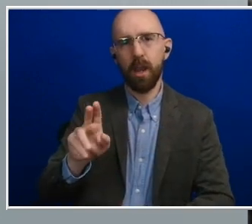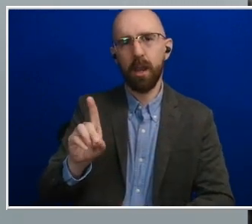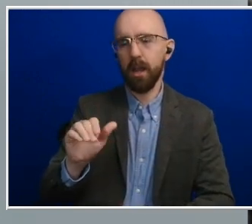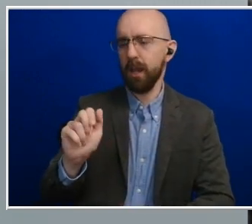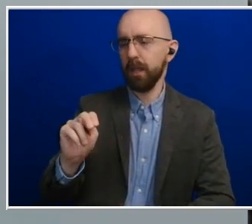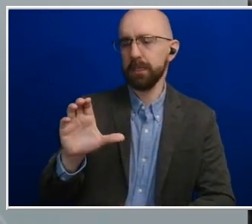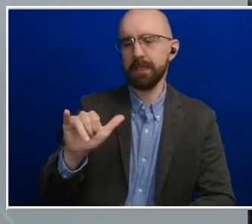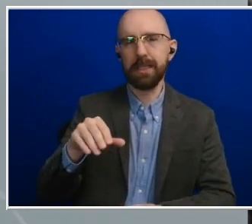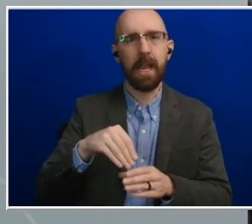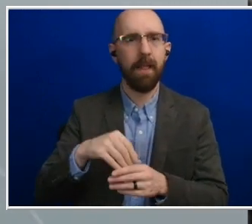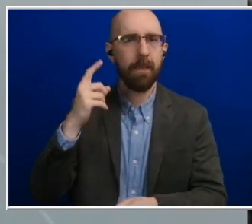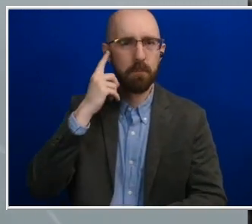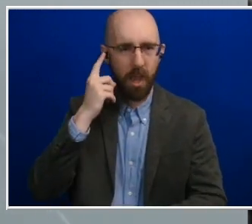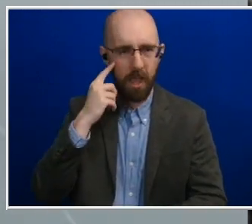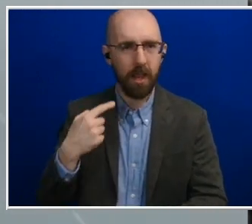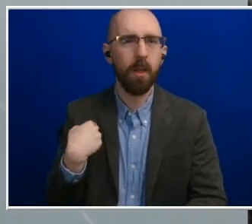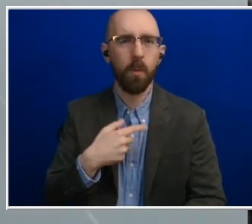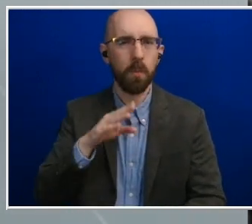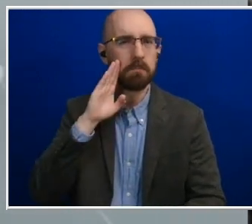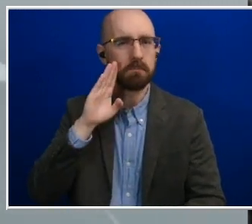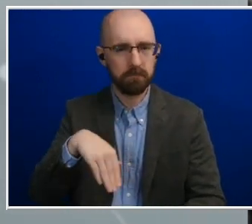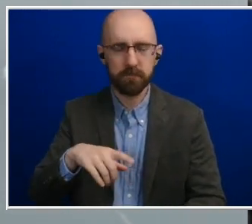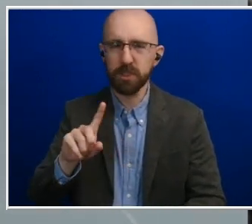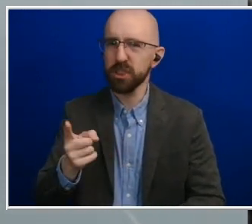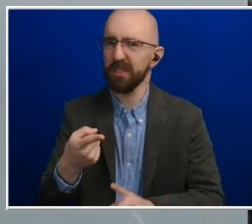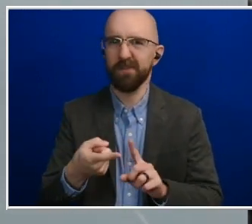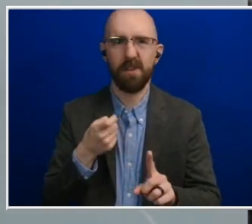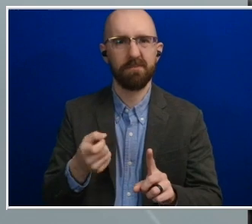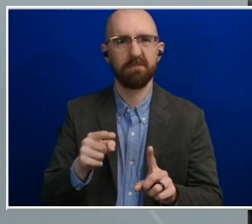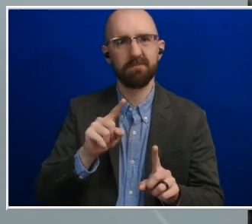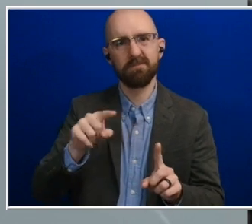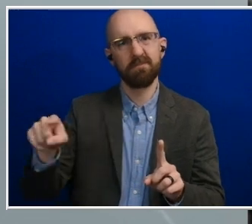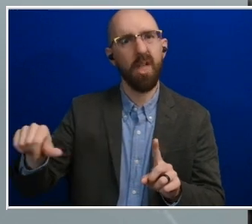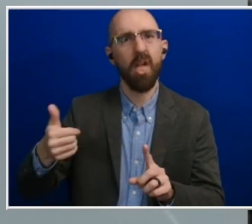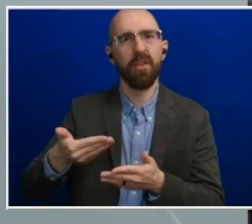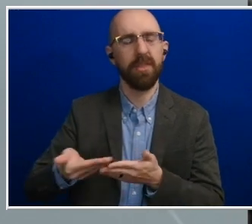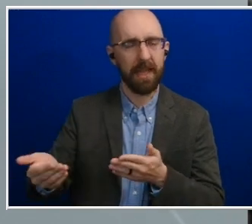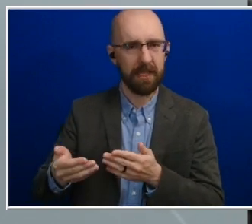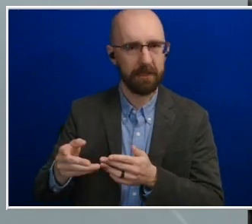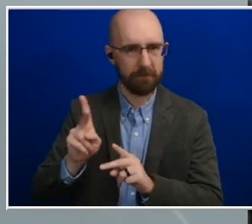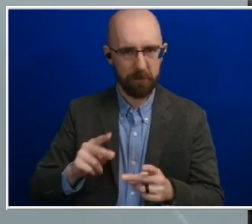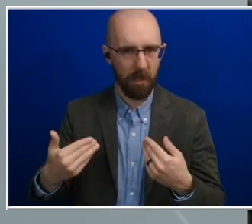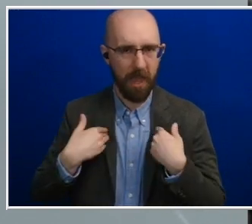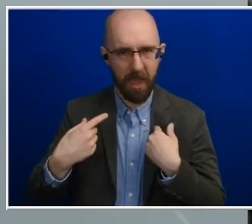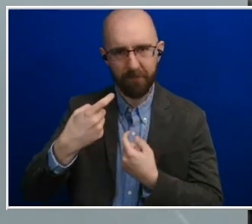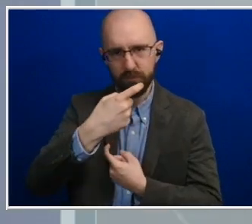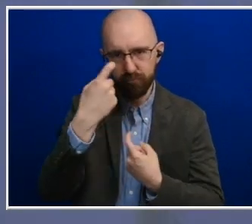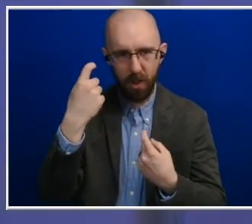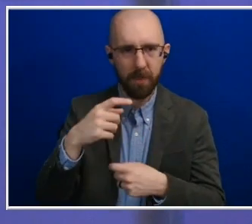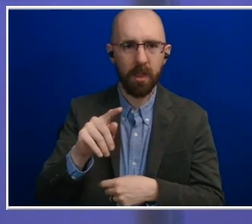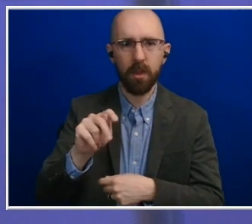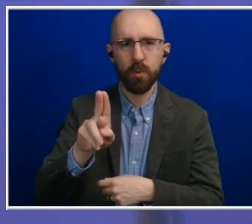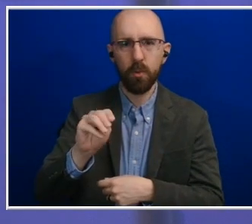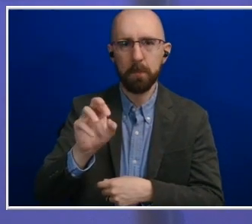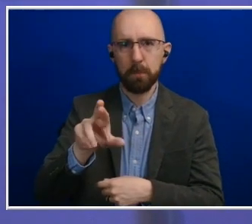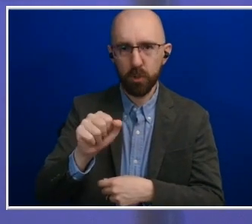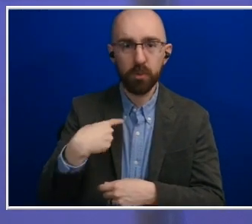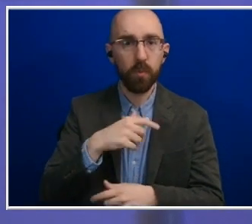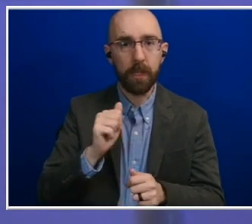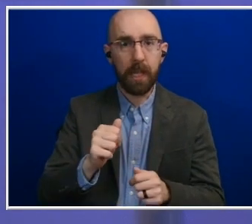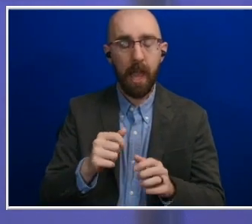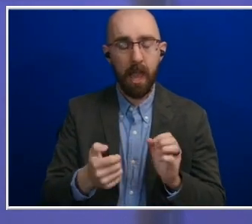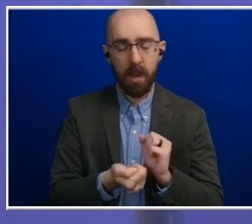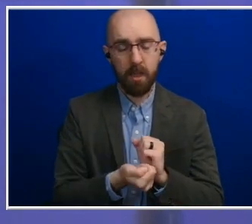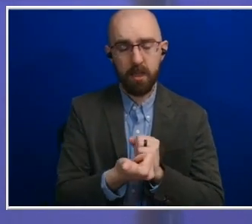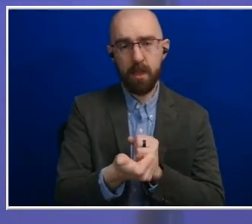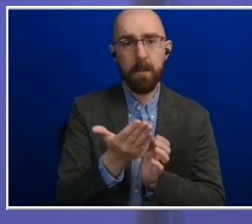we know just from a lot of other things, like things that people may have, traumas, tumors, that we can remove parts of the brain and people can do